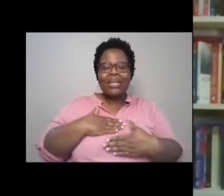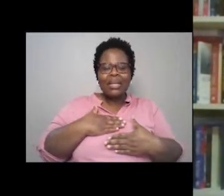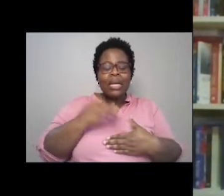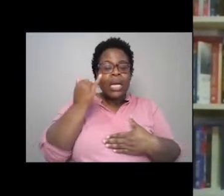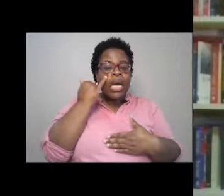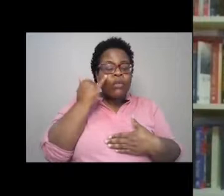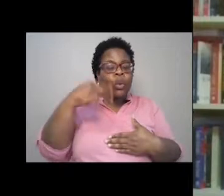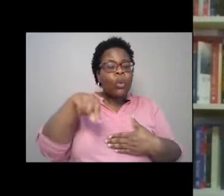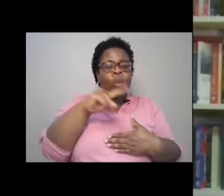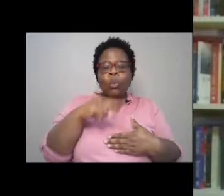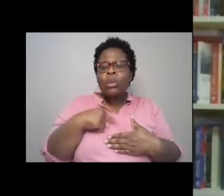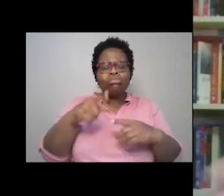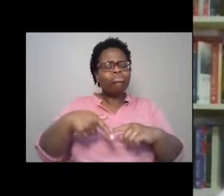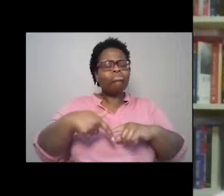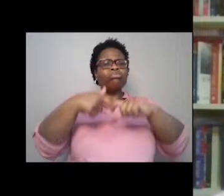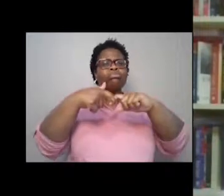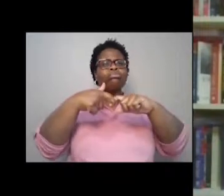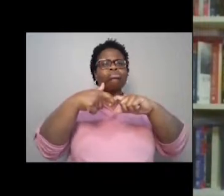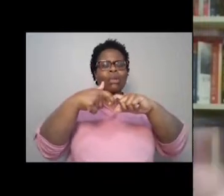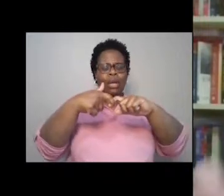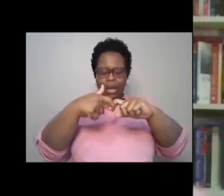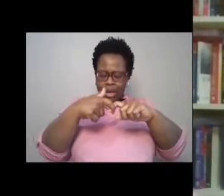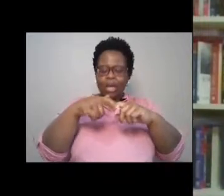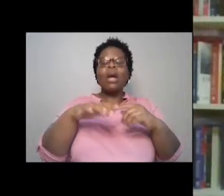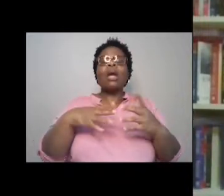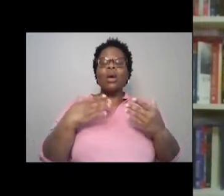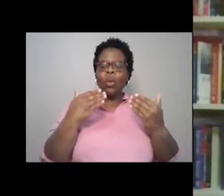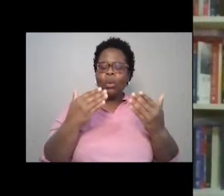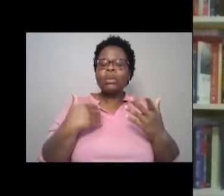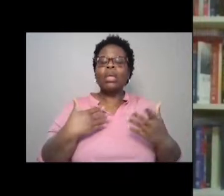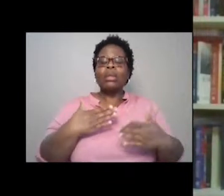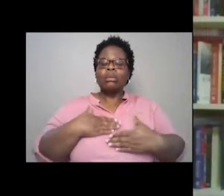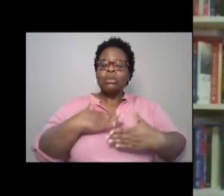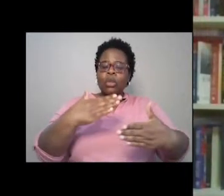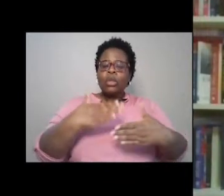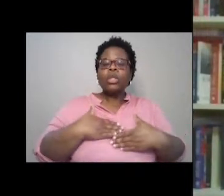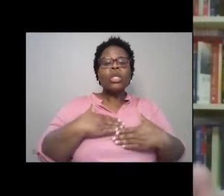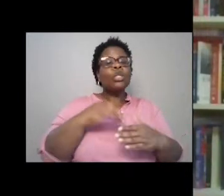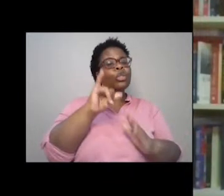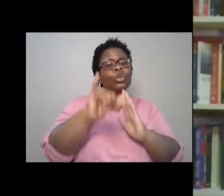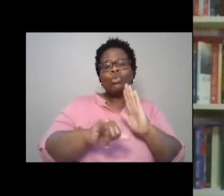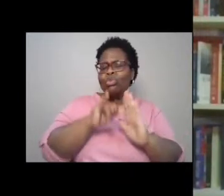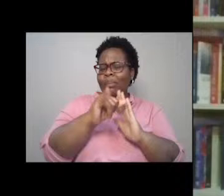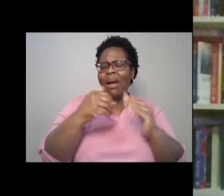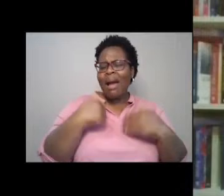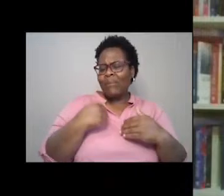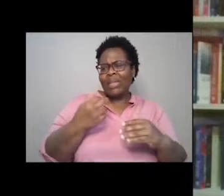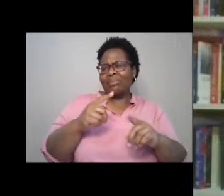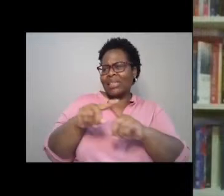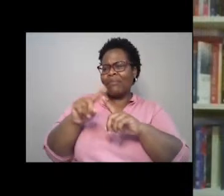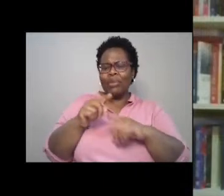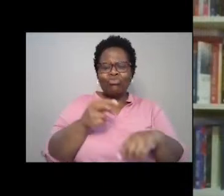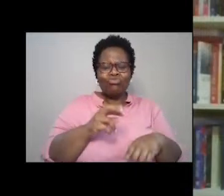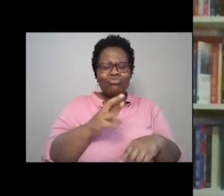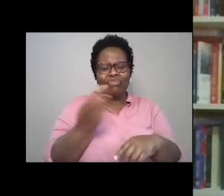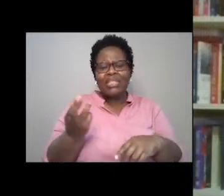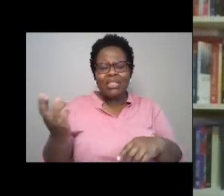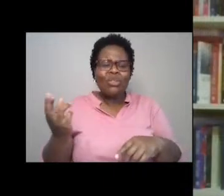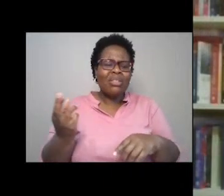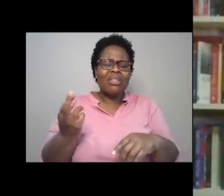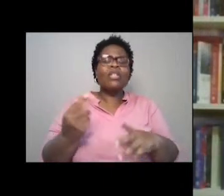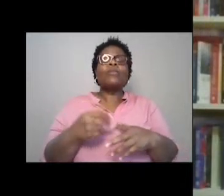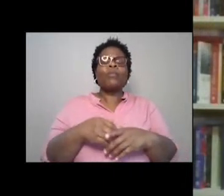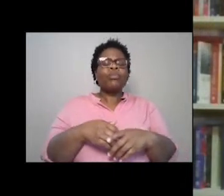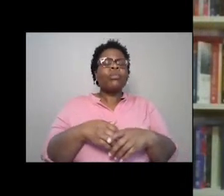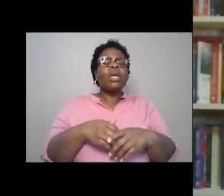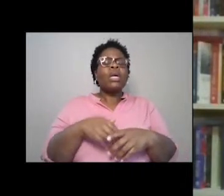take time to breathe in all sorts of different ways, and you can find out about this on YouTube or lots of free resources are available, but